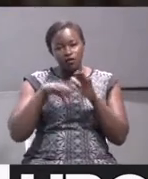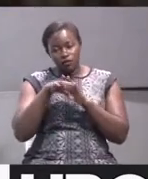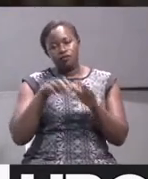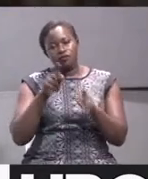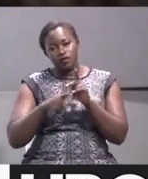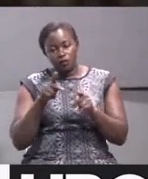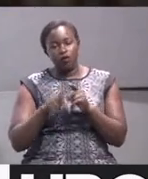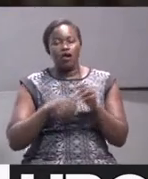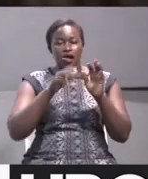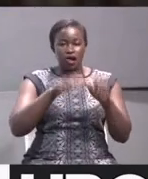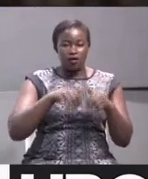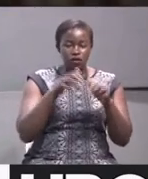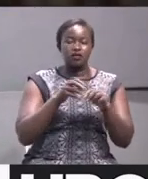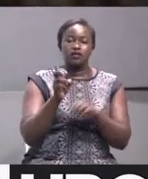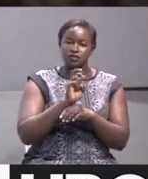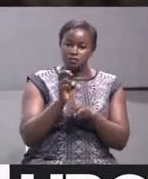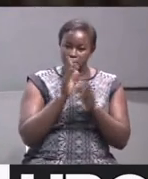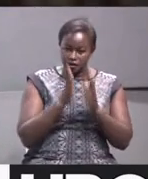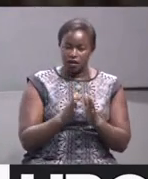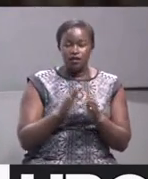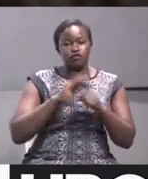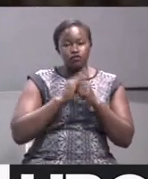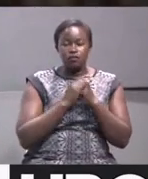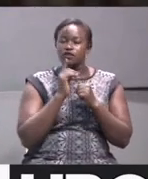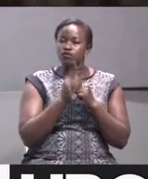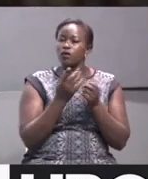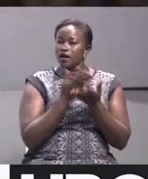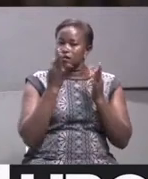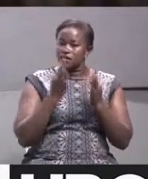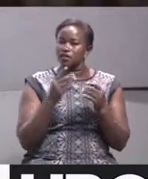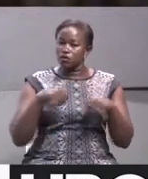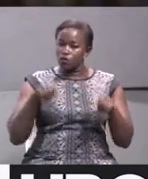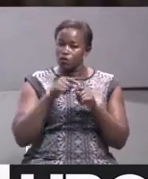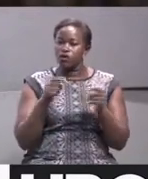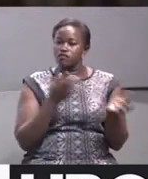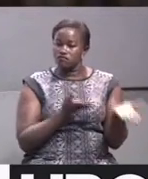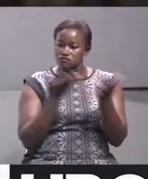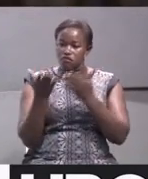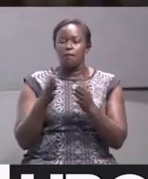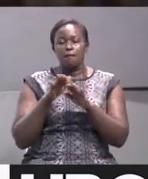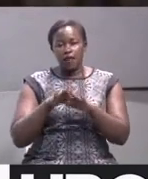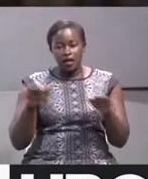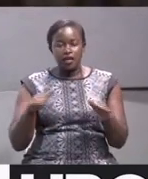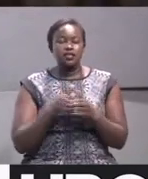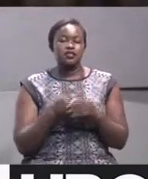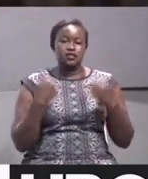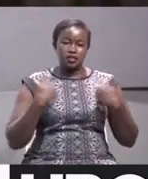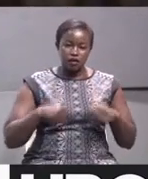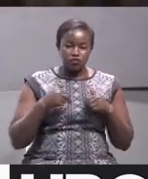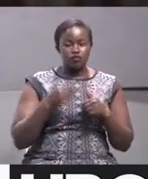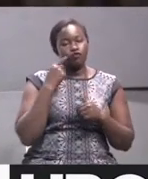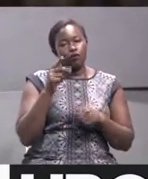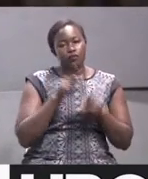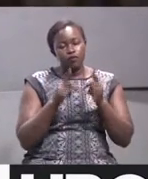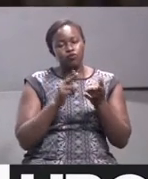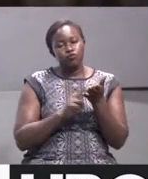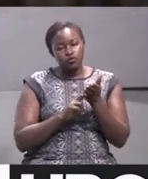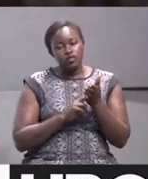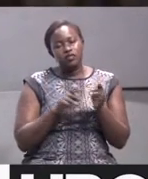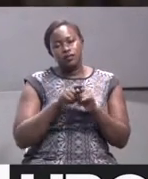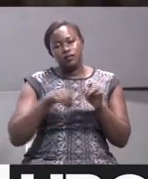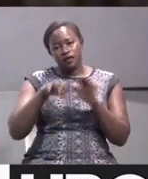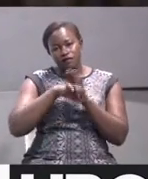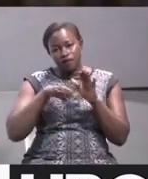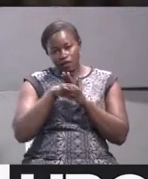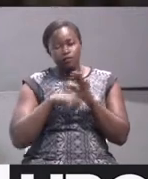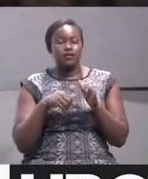agriculture inspectors, to ensure that whatever we put on the market is actually health for human health and environmental factors.